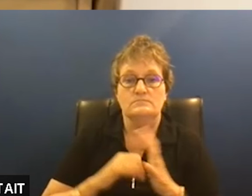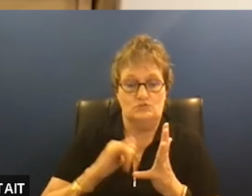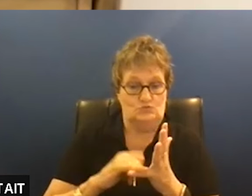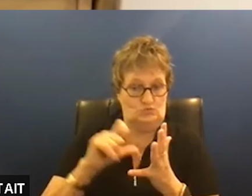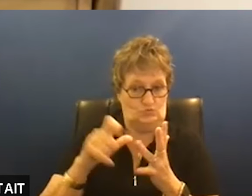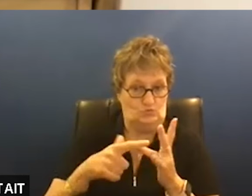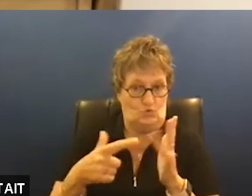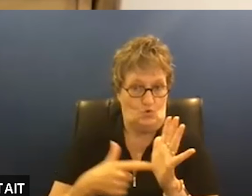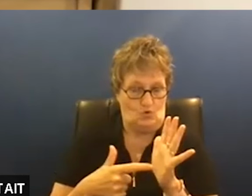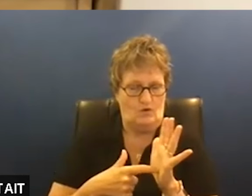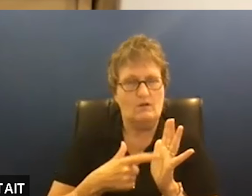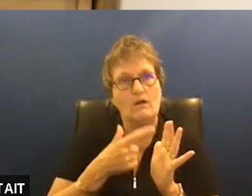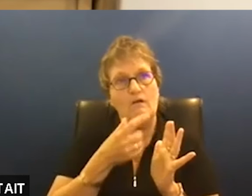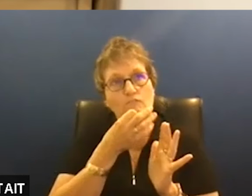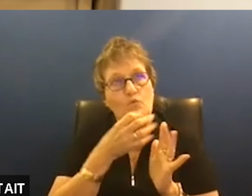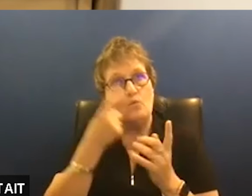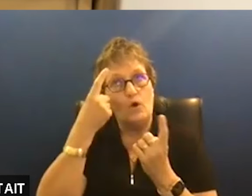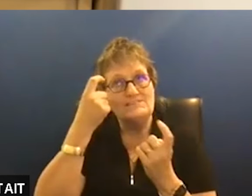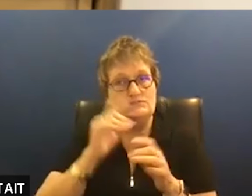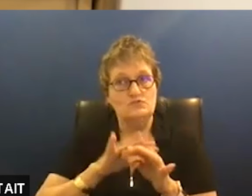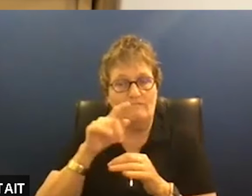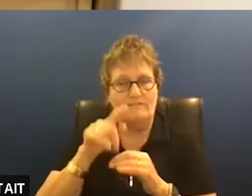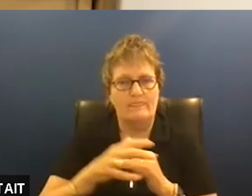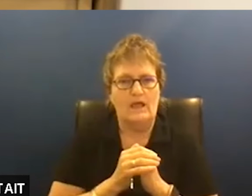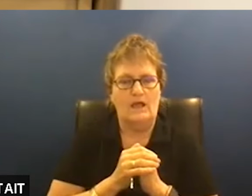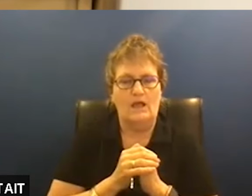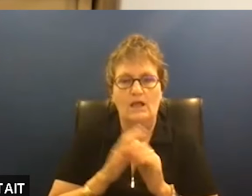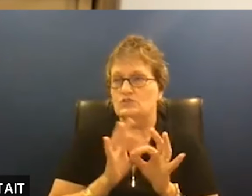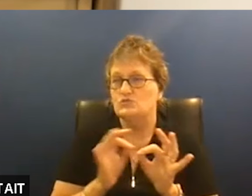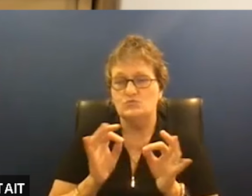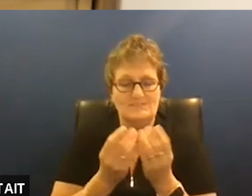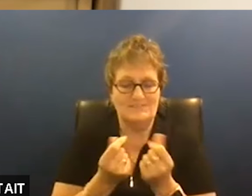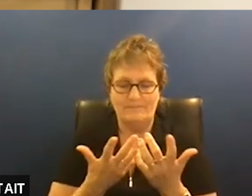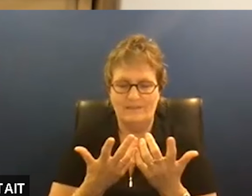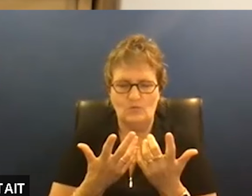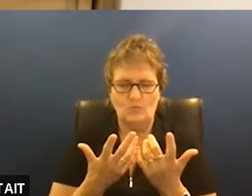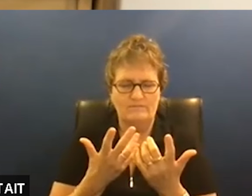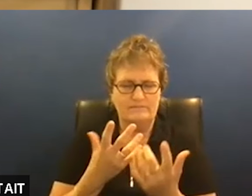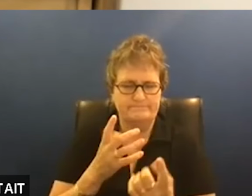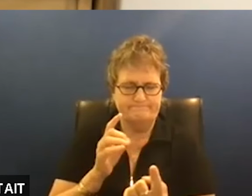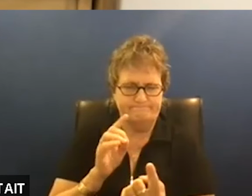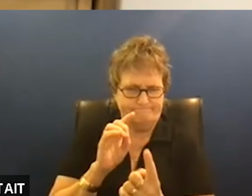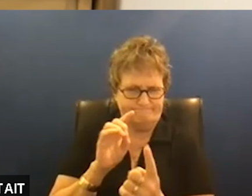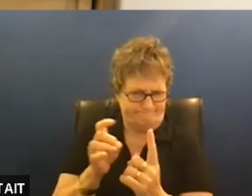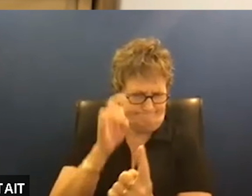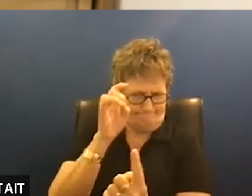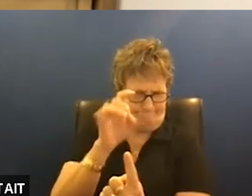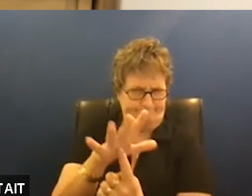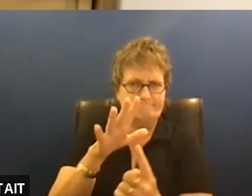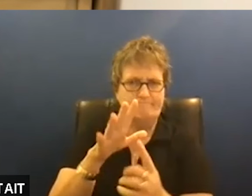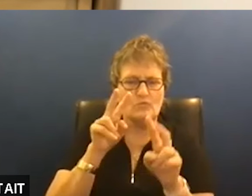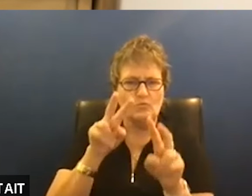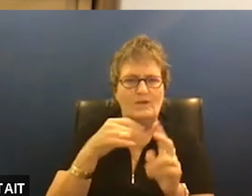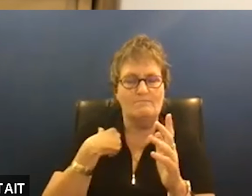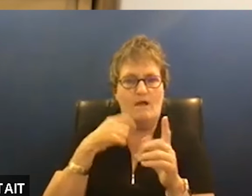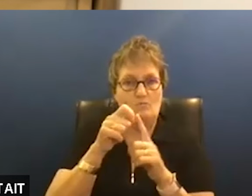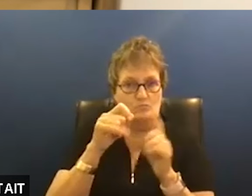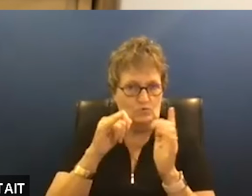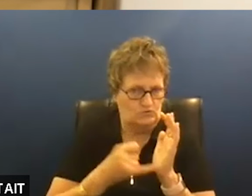Got a few thoughts on that. I mean, it's not something that we explicitly have looked at in the project that I'm working on, but